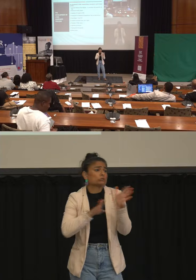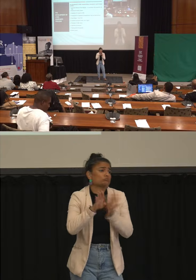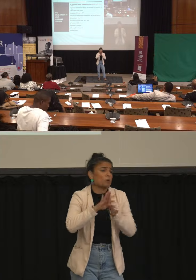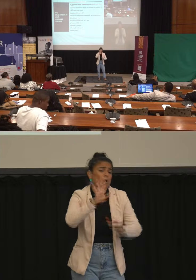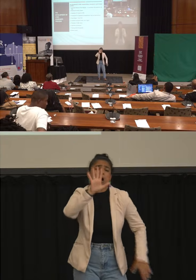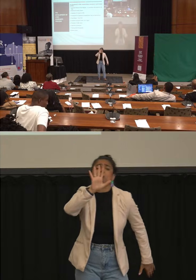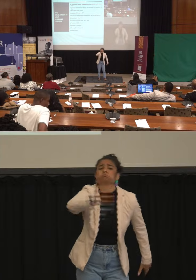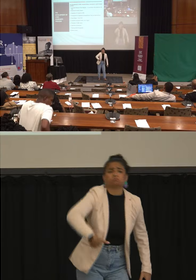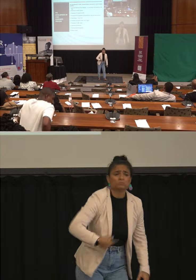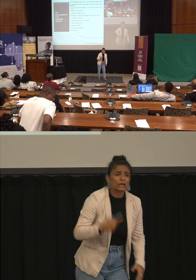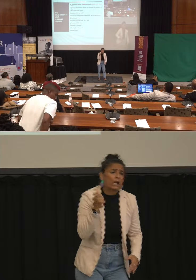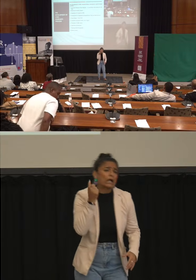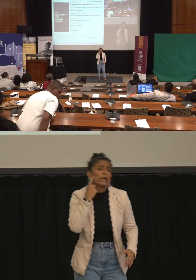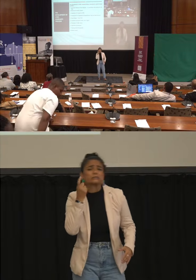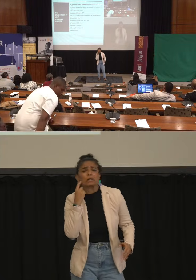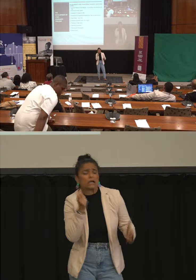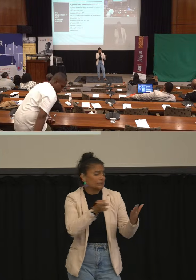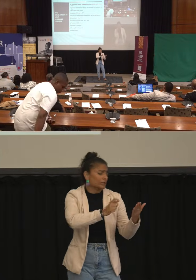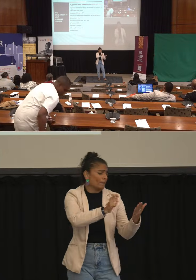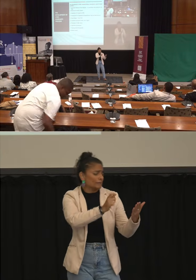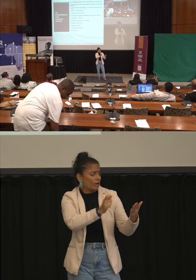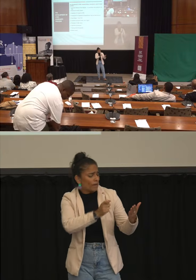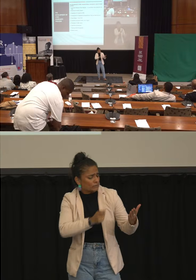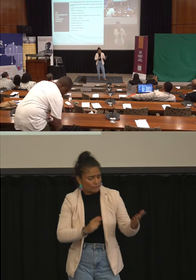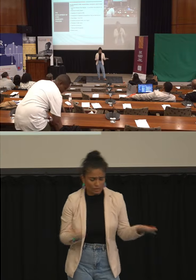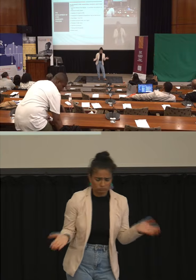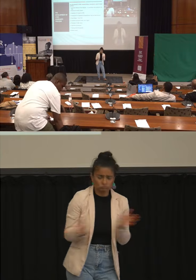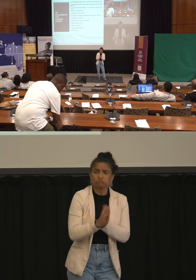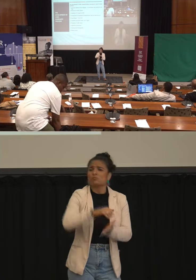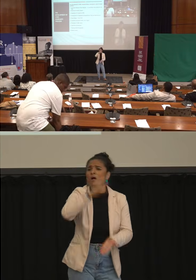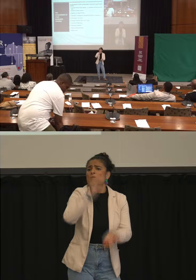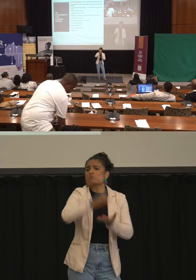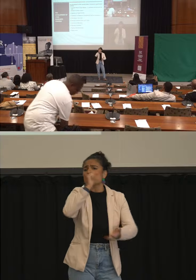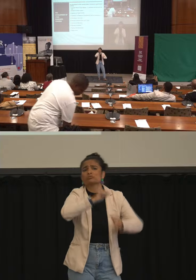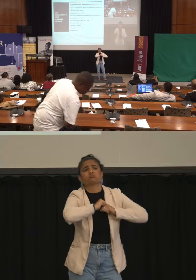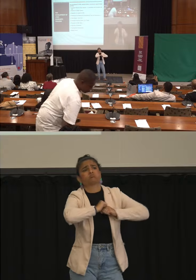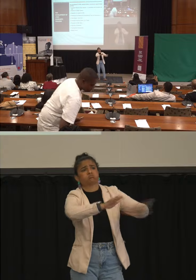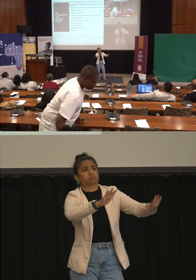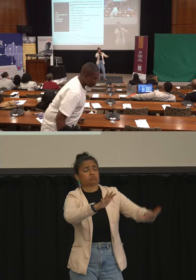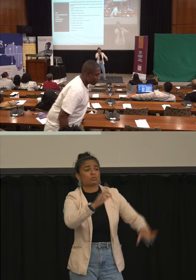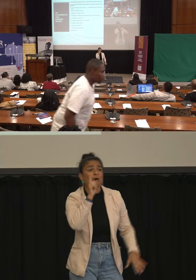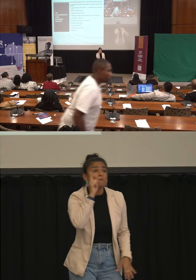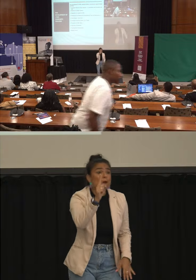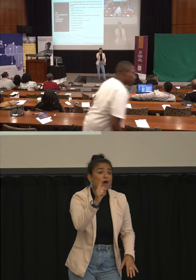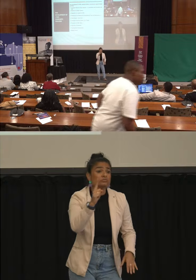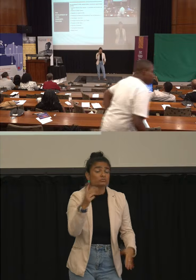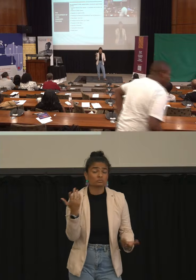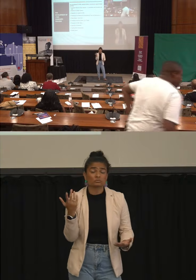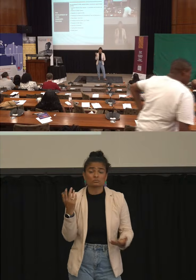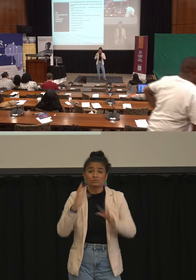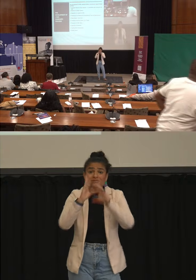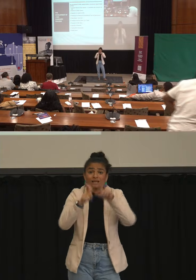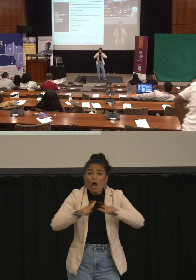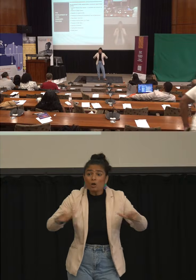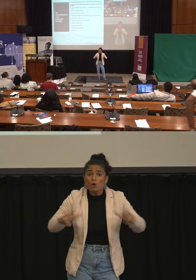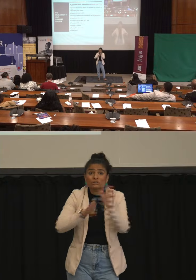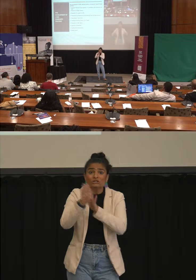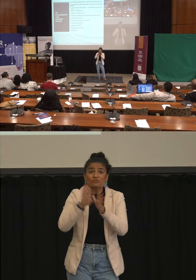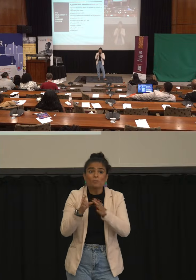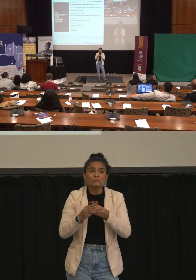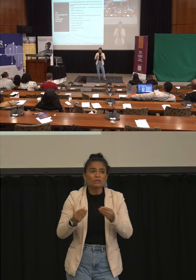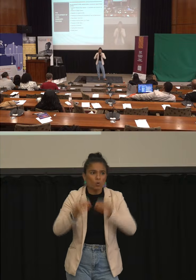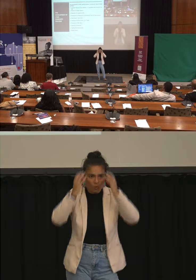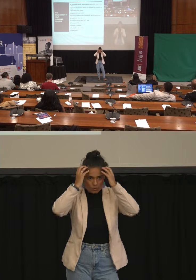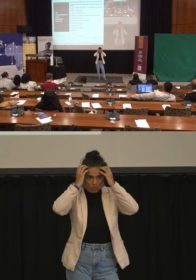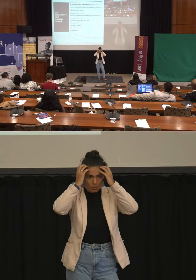do is quite easy, that developing material is simple. You just write up a story, print it, distribute it. It's not the case. But with